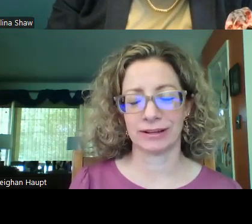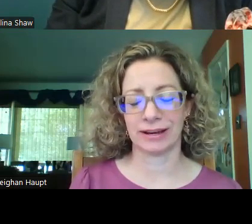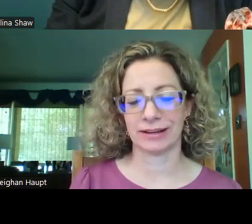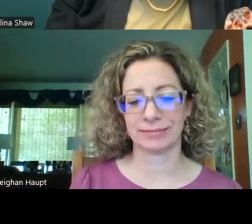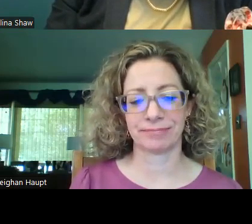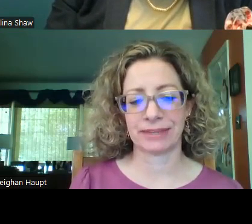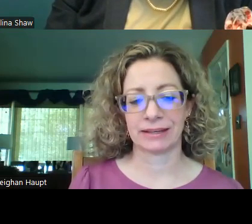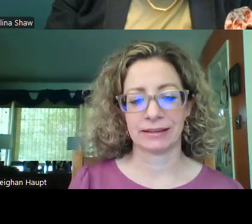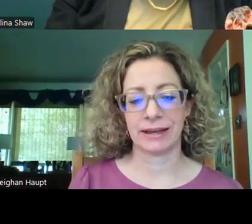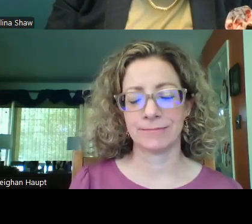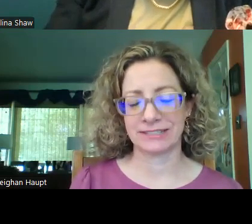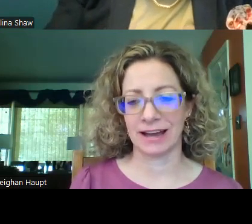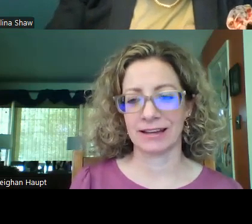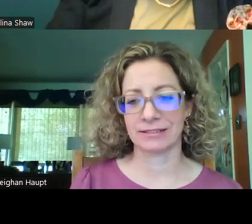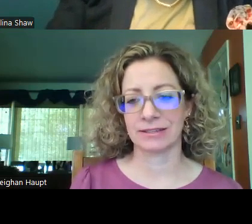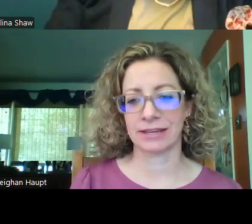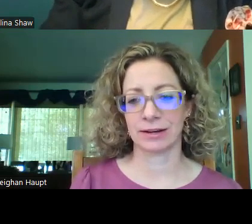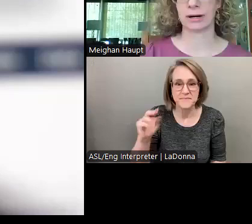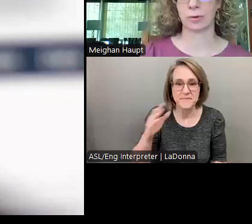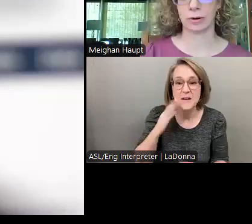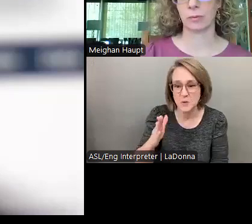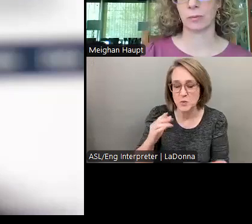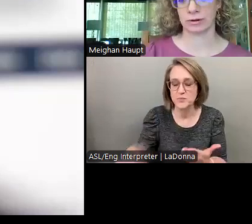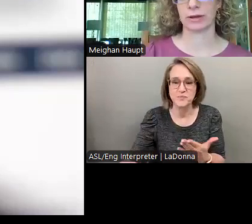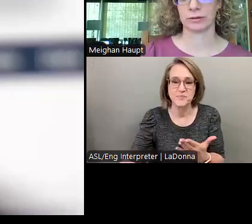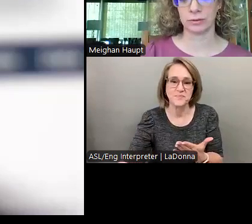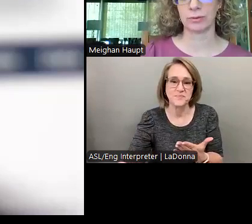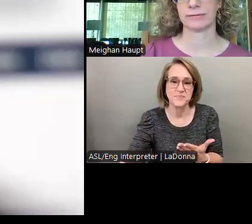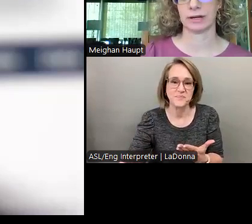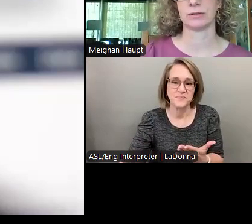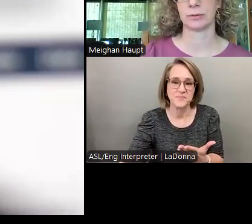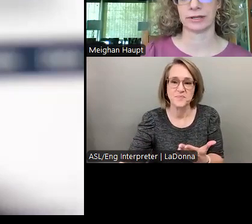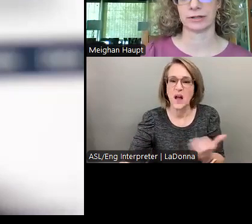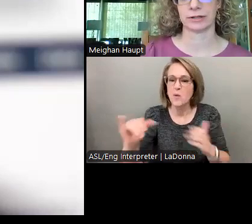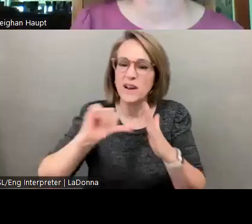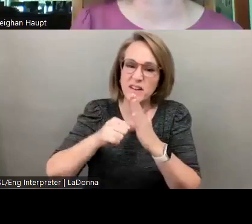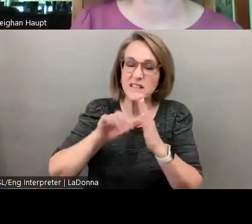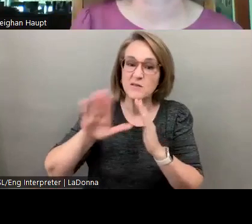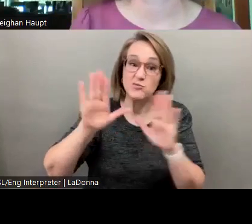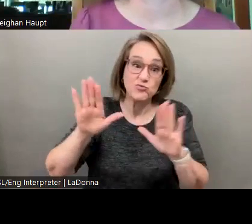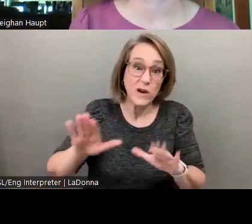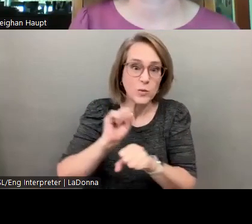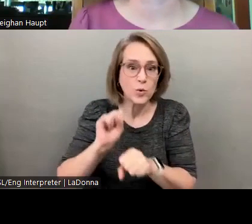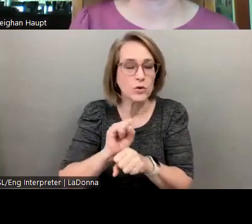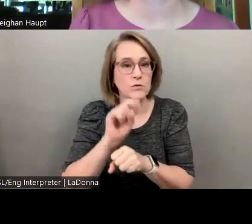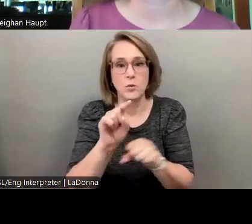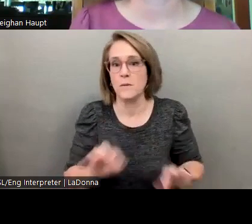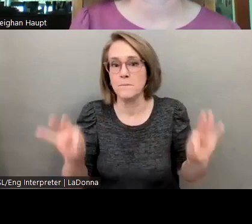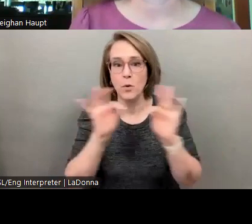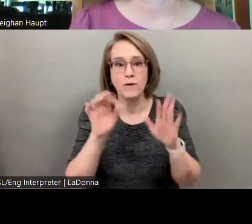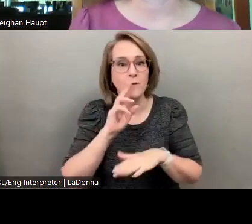want to emphasize the incredible work that you have done. You were integral to the national